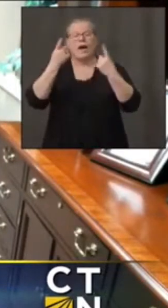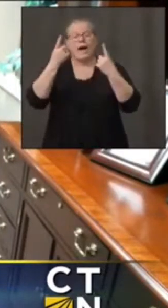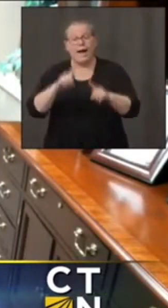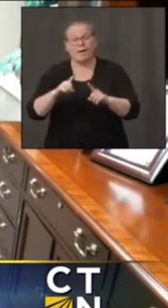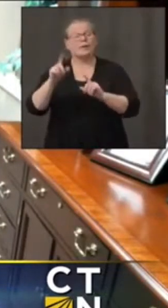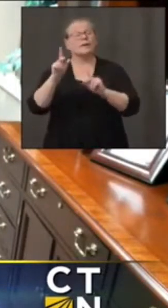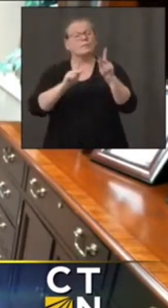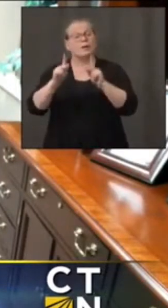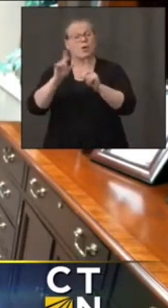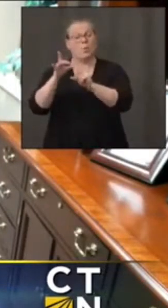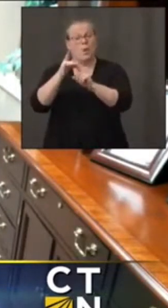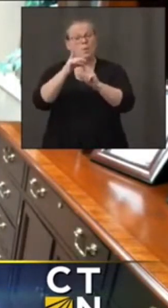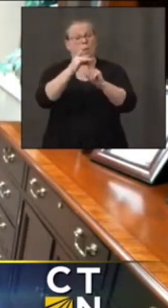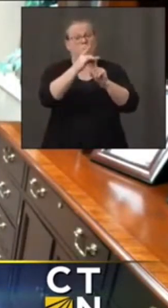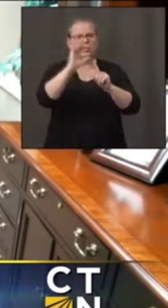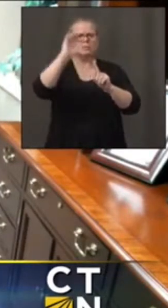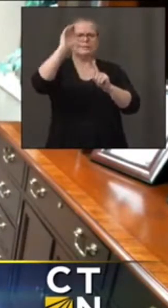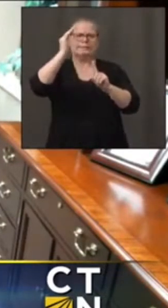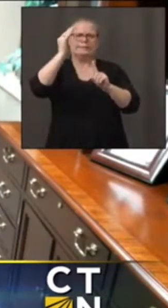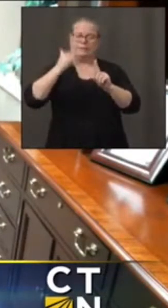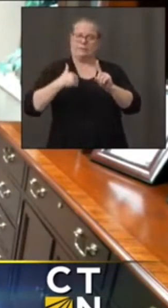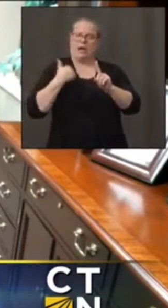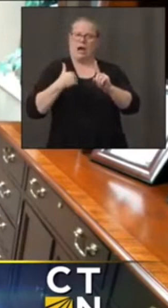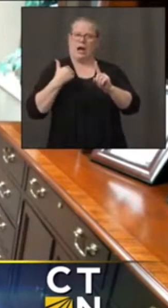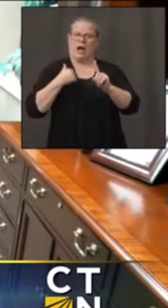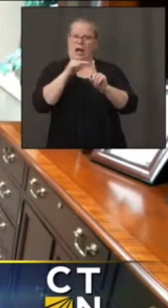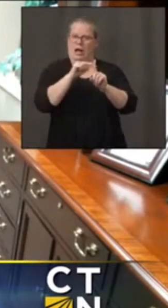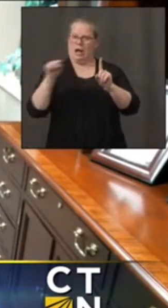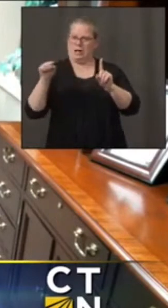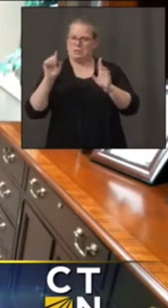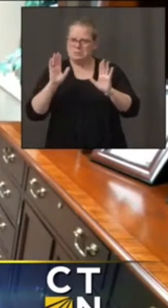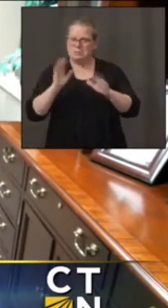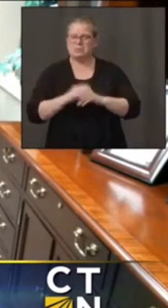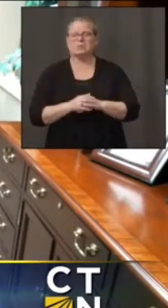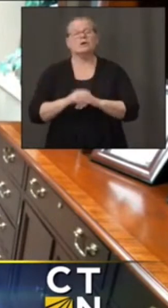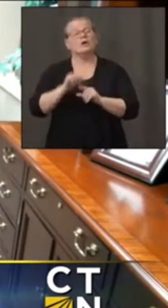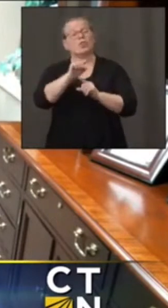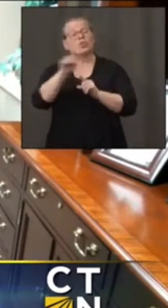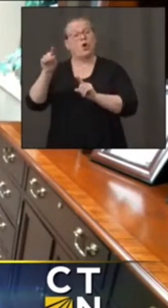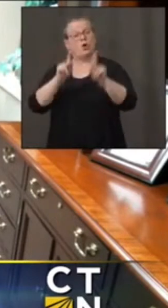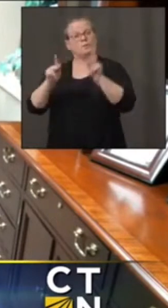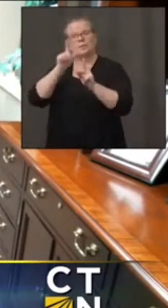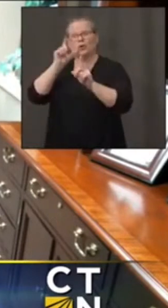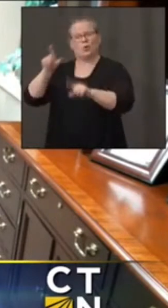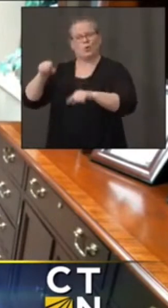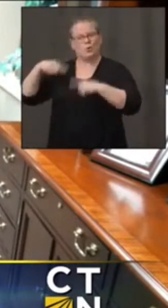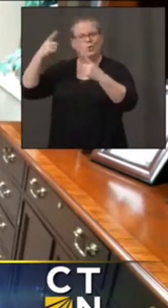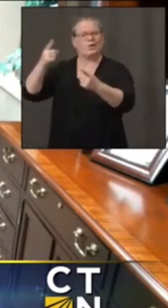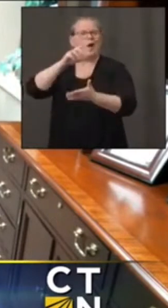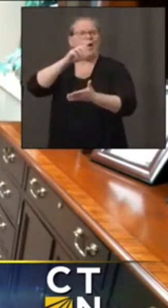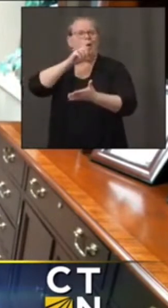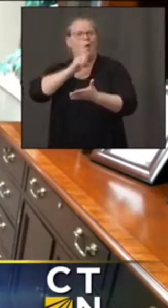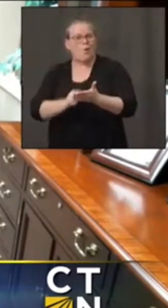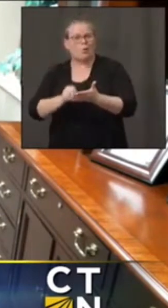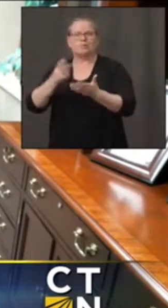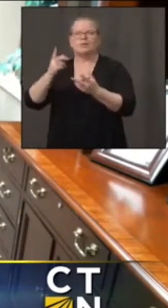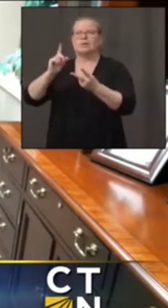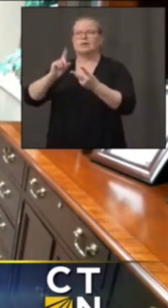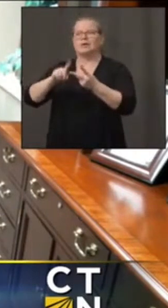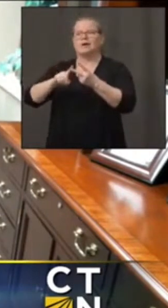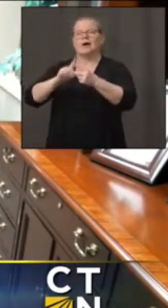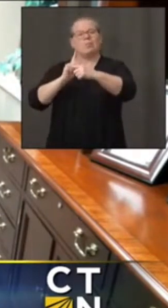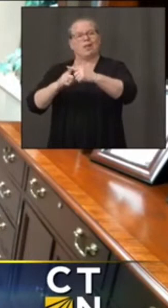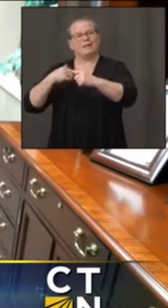question is, for those people who traditionally have been at the higher risk, people of advanced age and with comorbidities, are